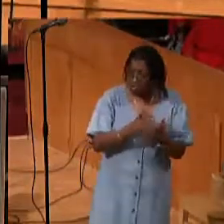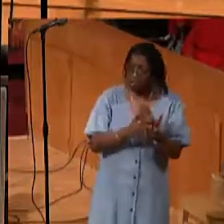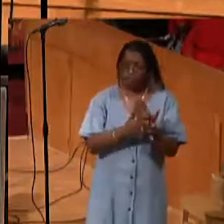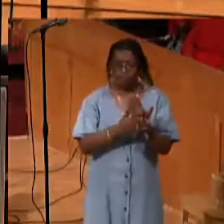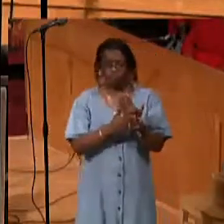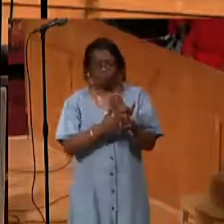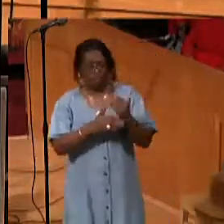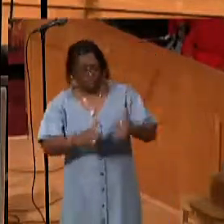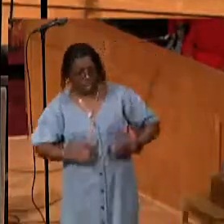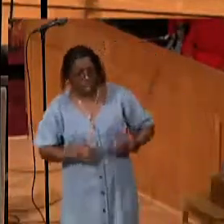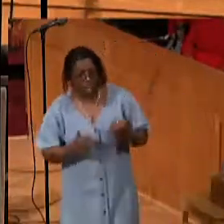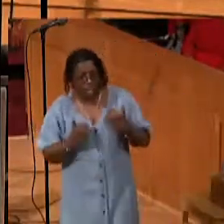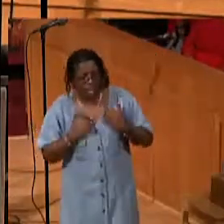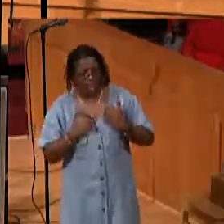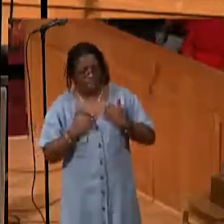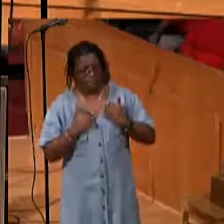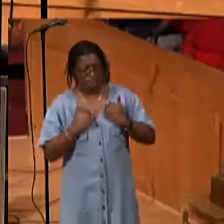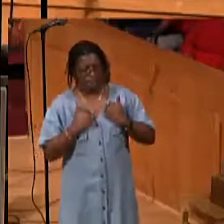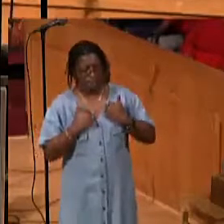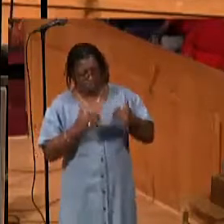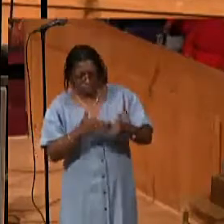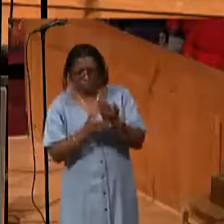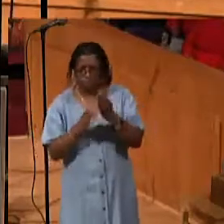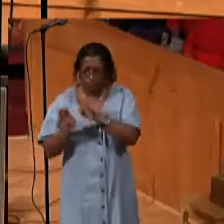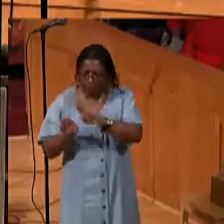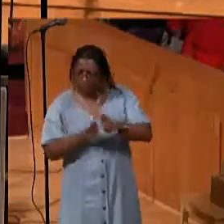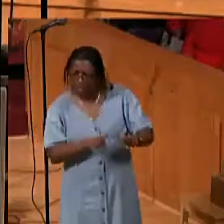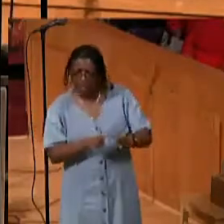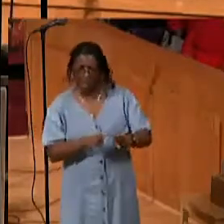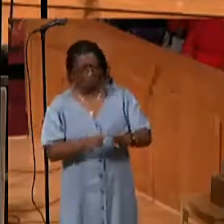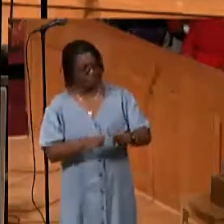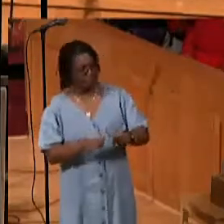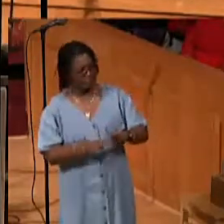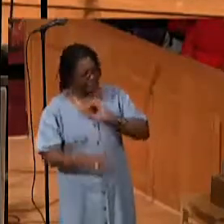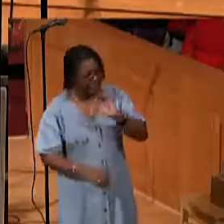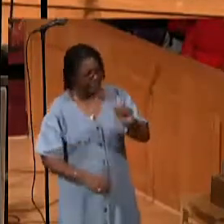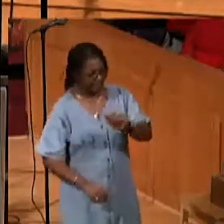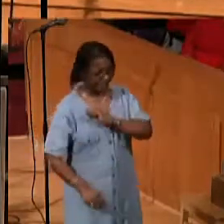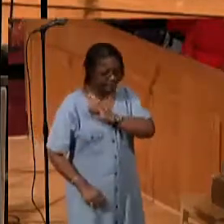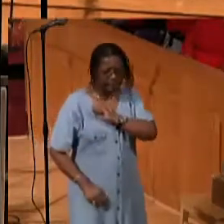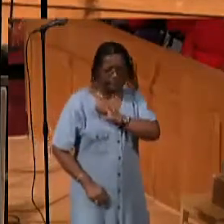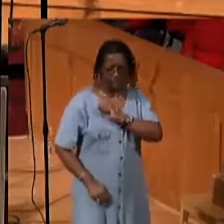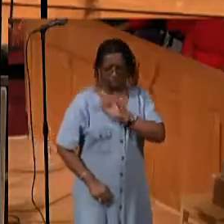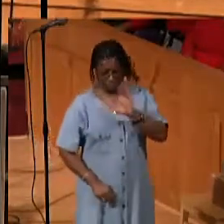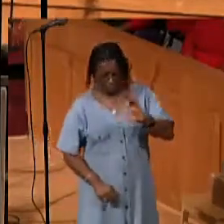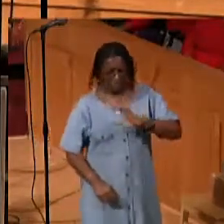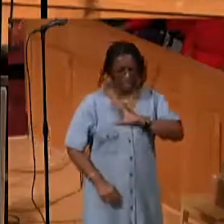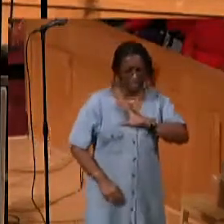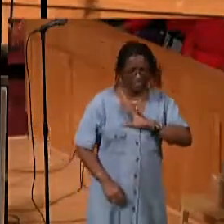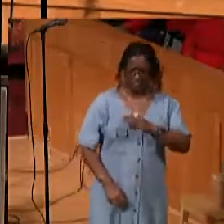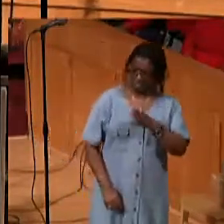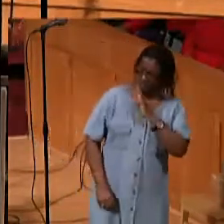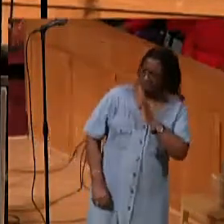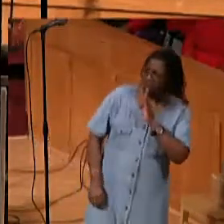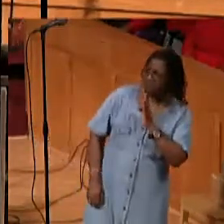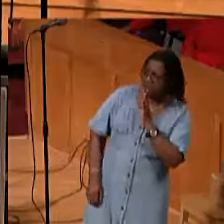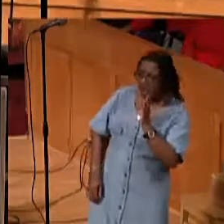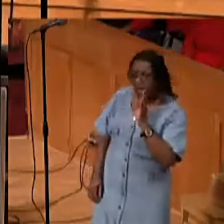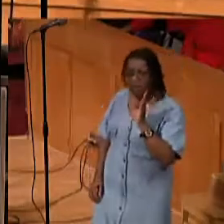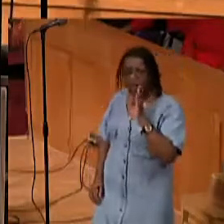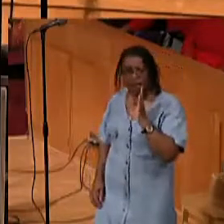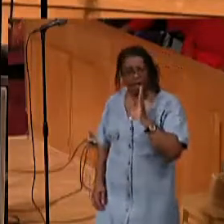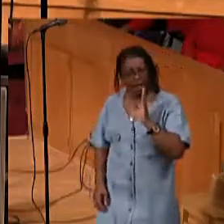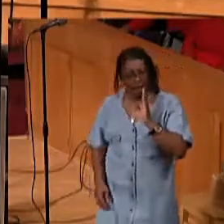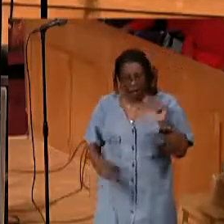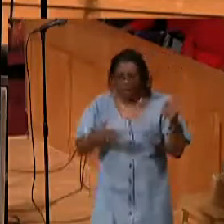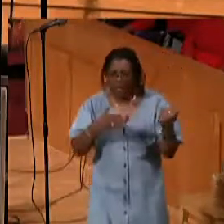walking, you got to have a new way of talking. You got to have a new way of singing. You got to have a